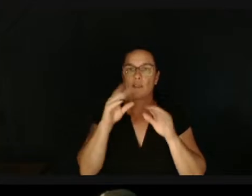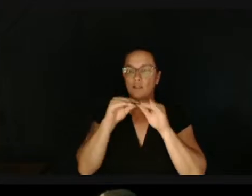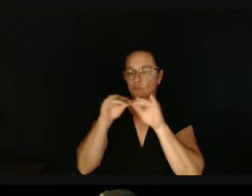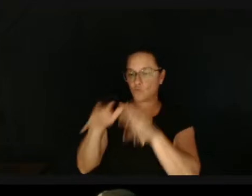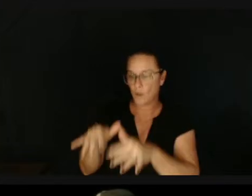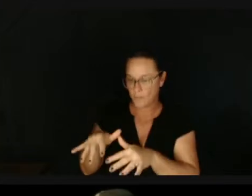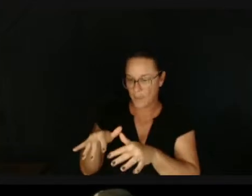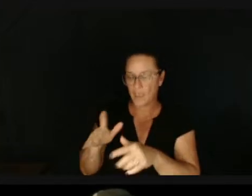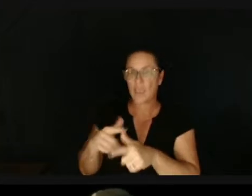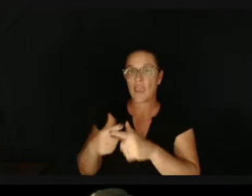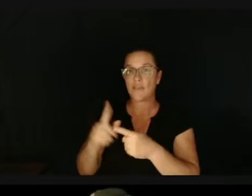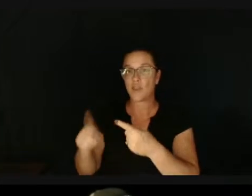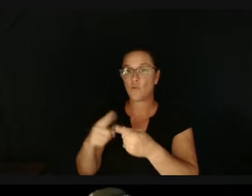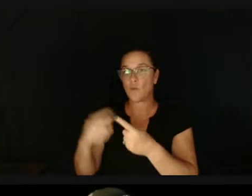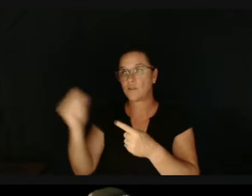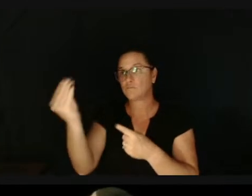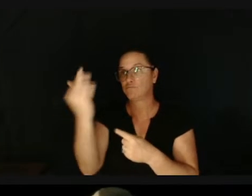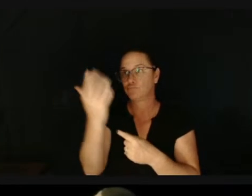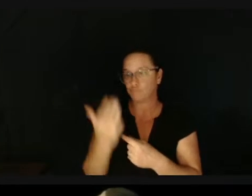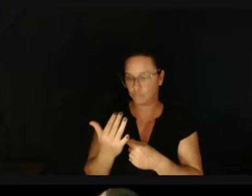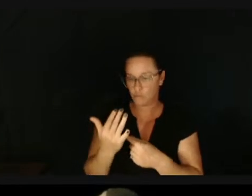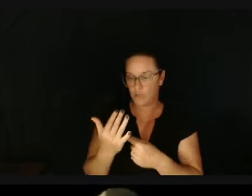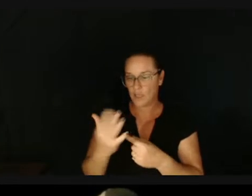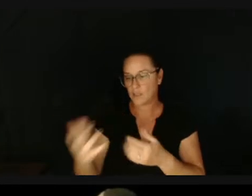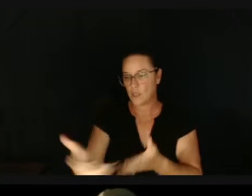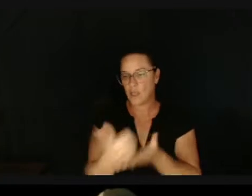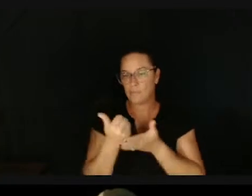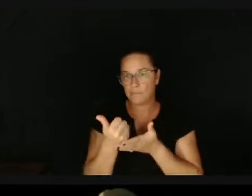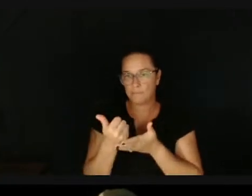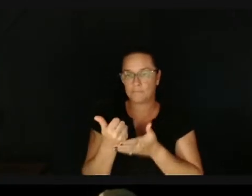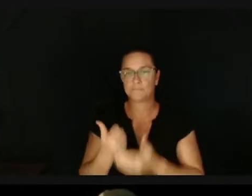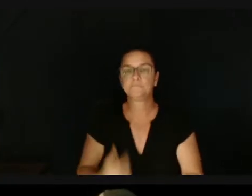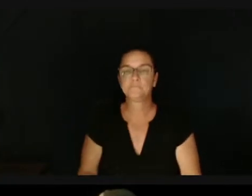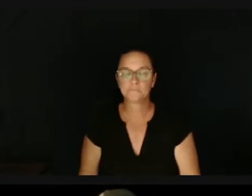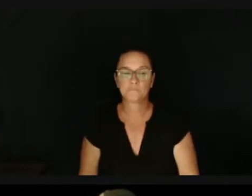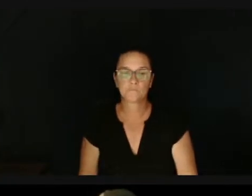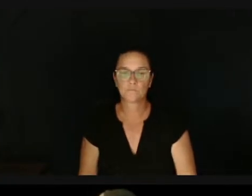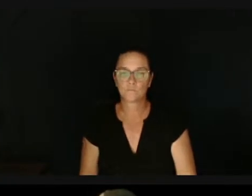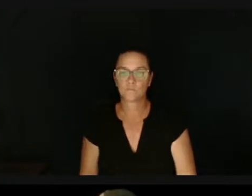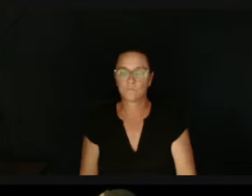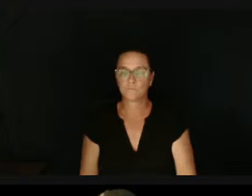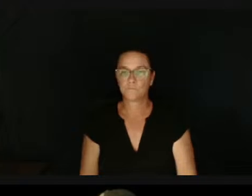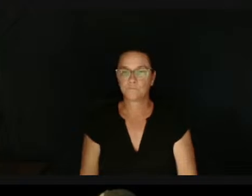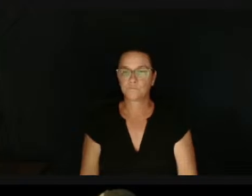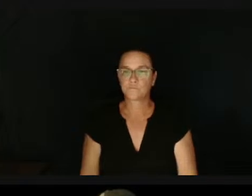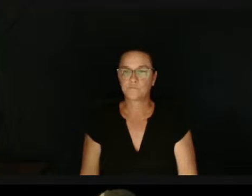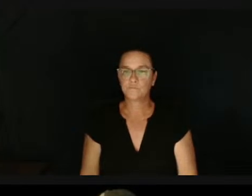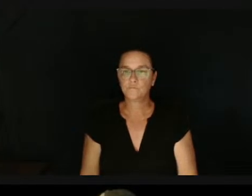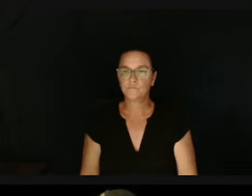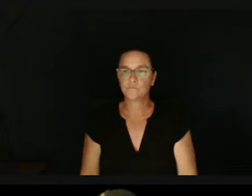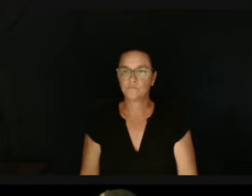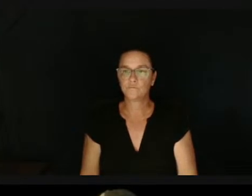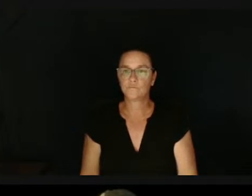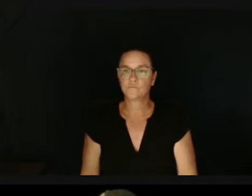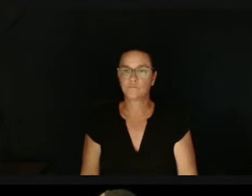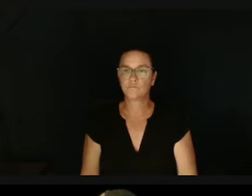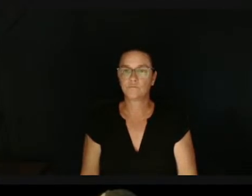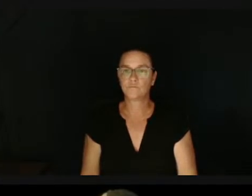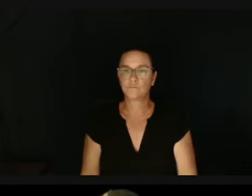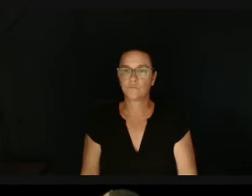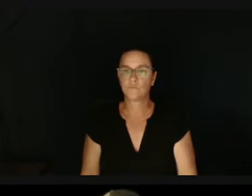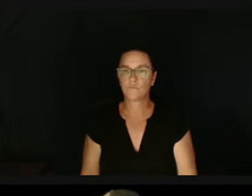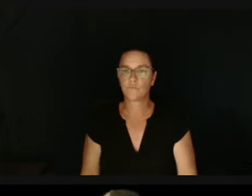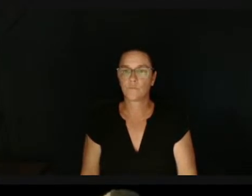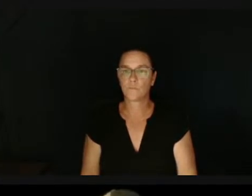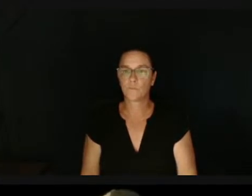when it comes and drops something a little closer, then she may go and collect it when it's safe. Photo by Mike Zoller.